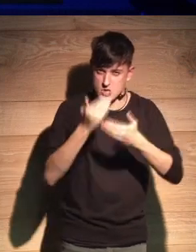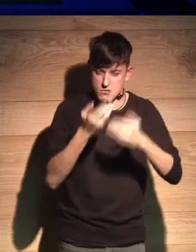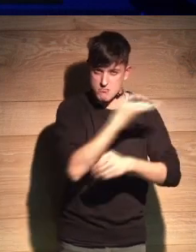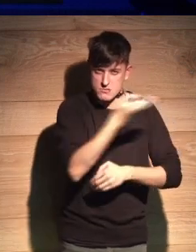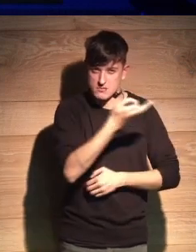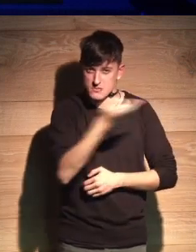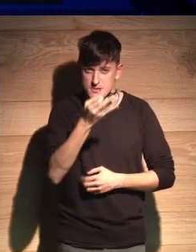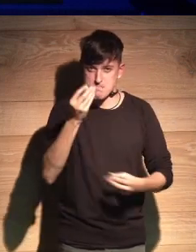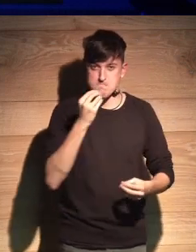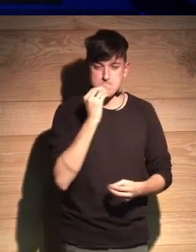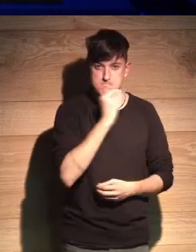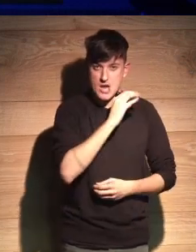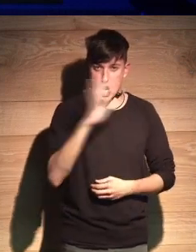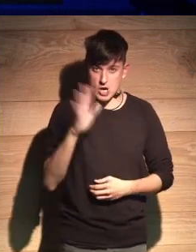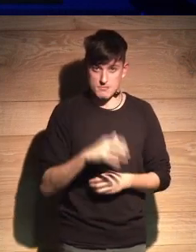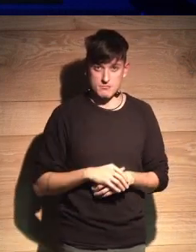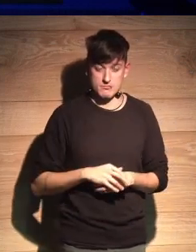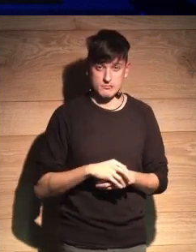investment.